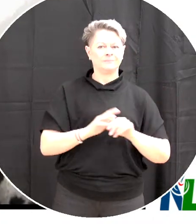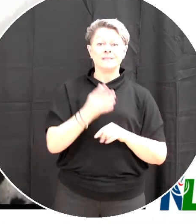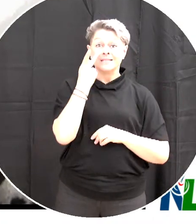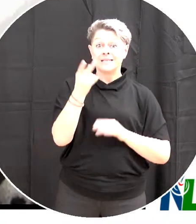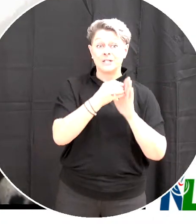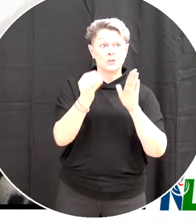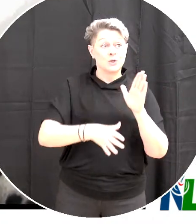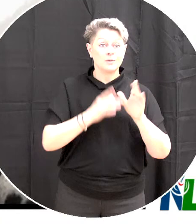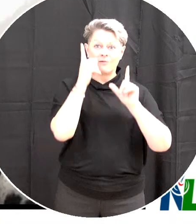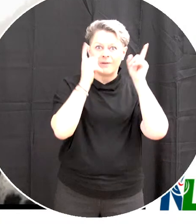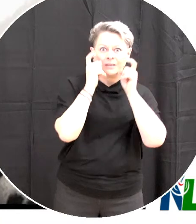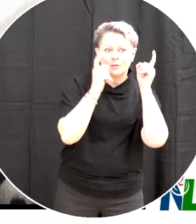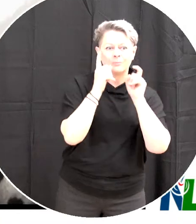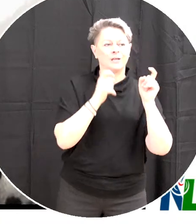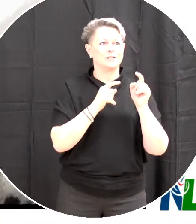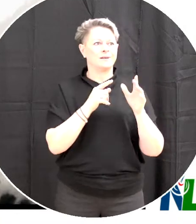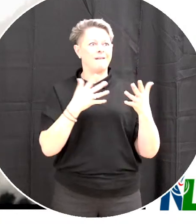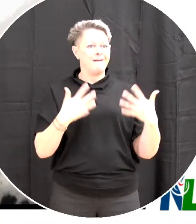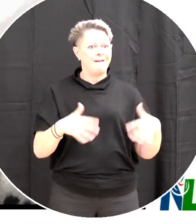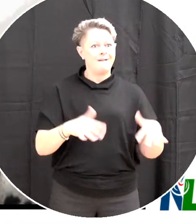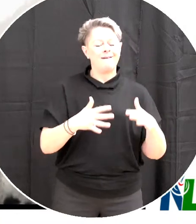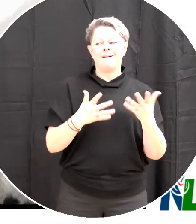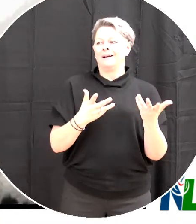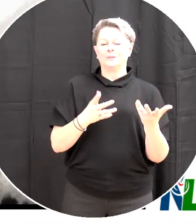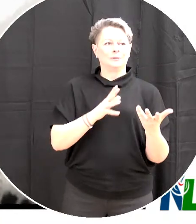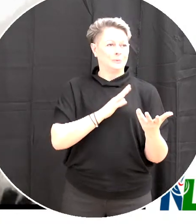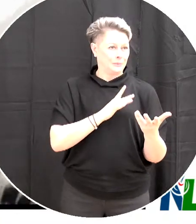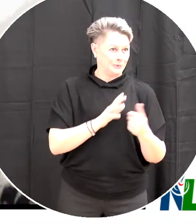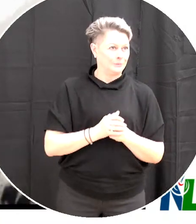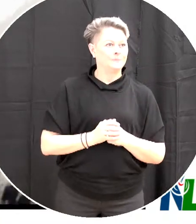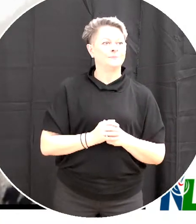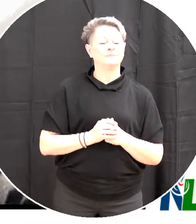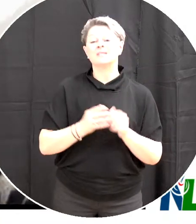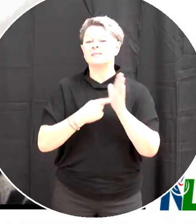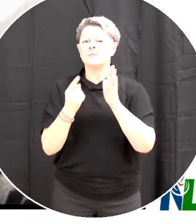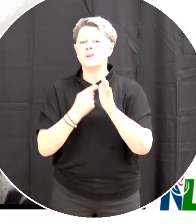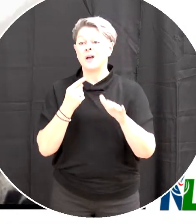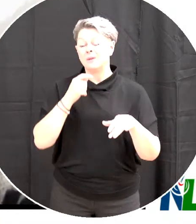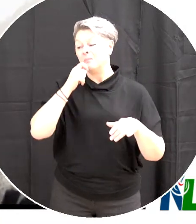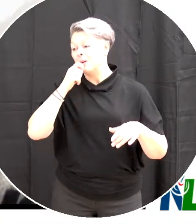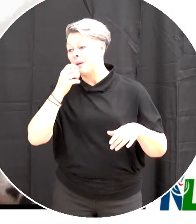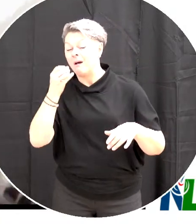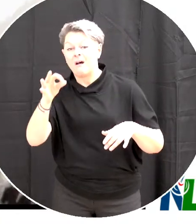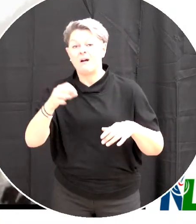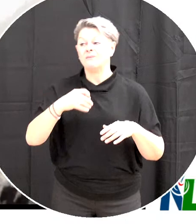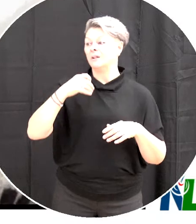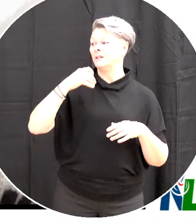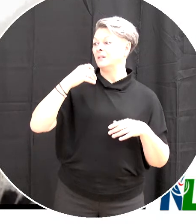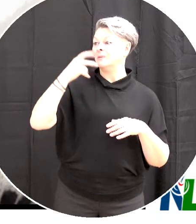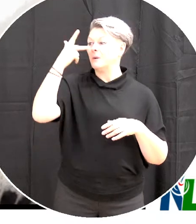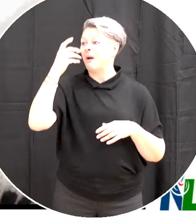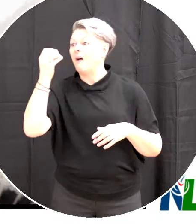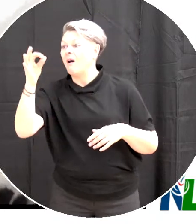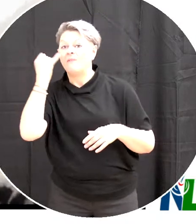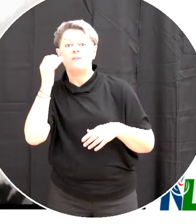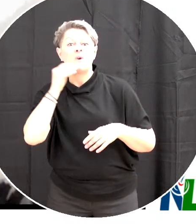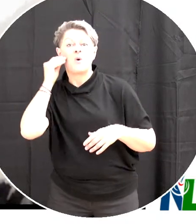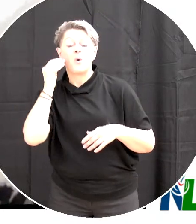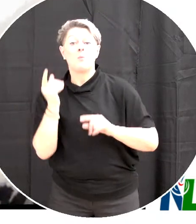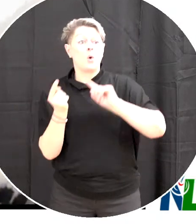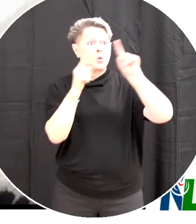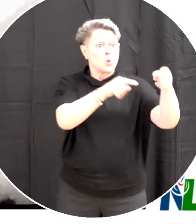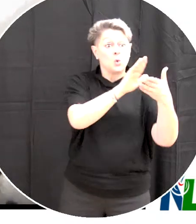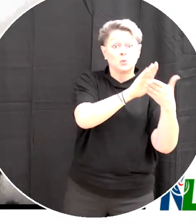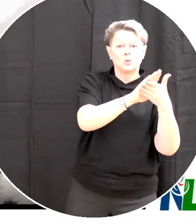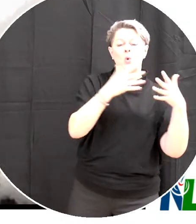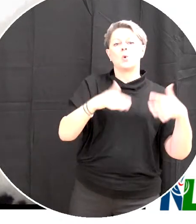faces, especially when, the cameras are usually off and the microphones are usually off. When they come through the door in the morning, you get a much better read on them. For example, the